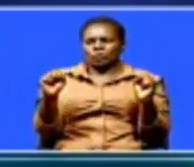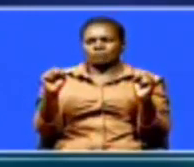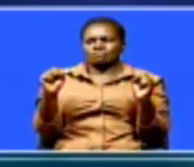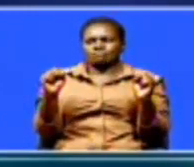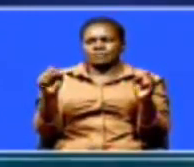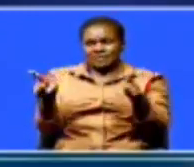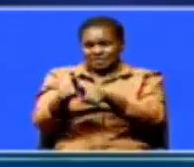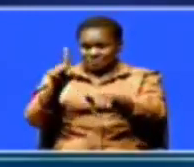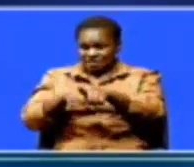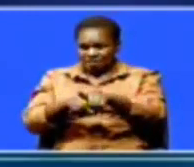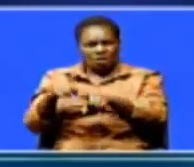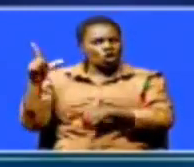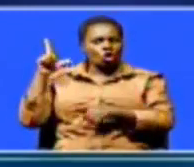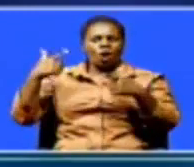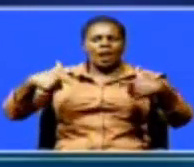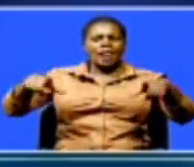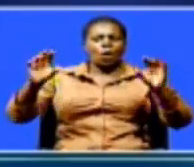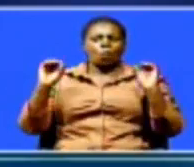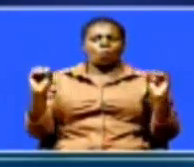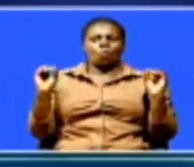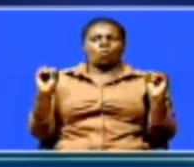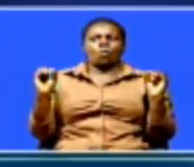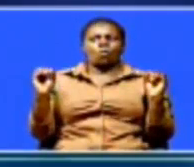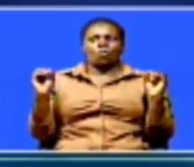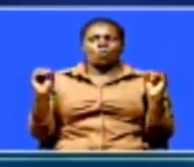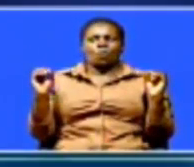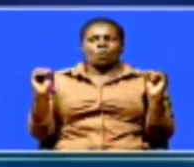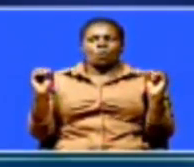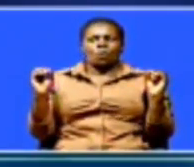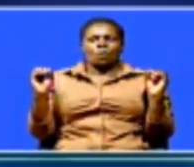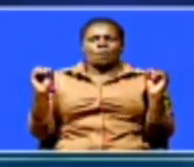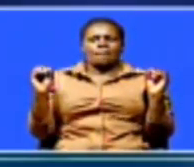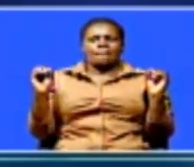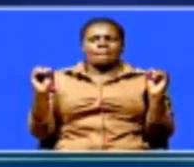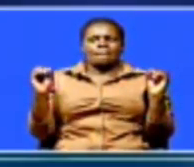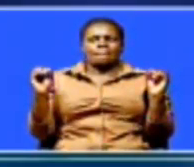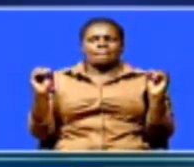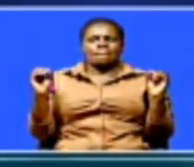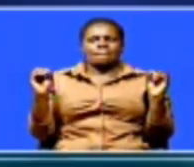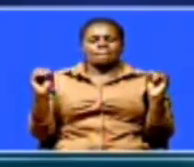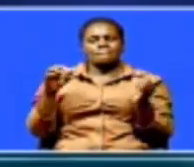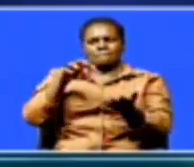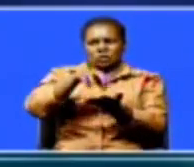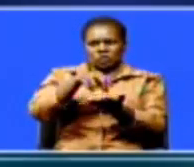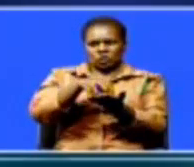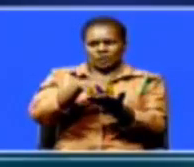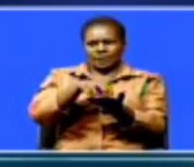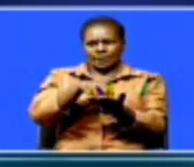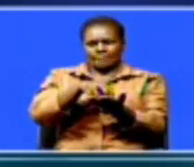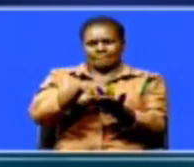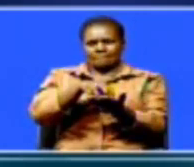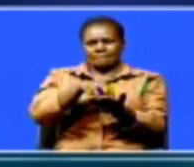coalitions at the same time. The law does not allow that to happen. What does this mean? That is the position. Yes. What does